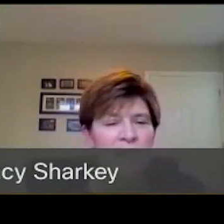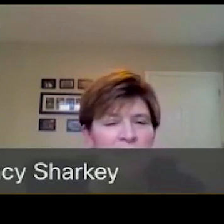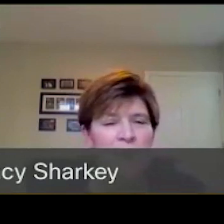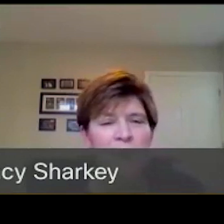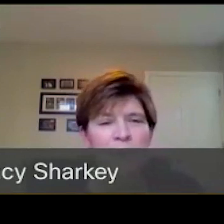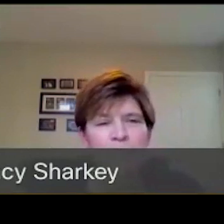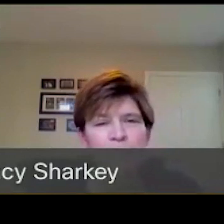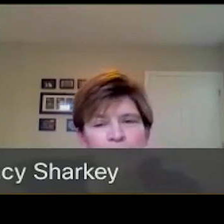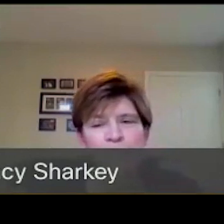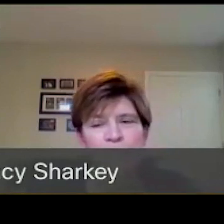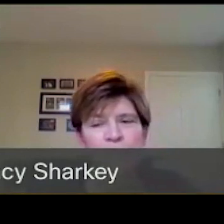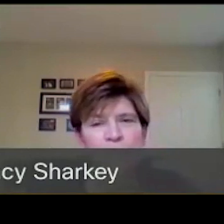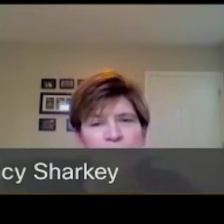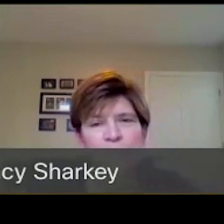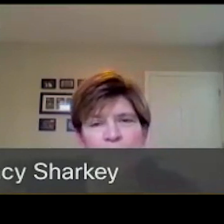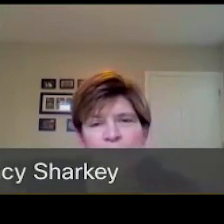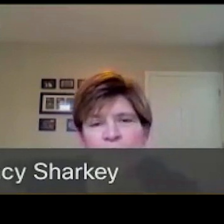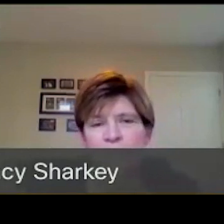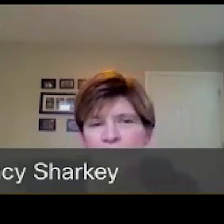to us as well.